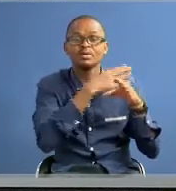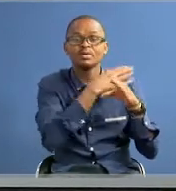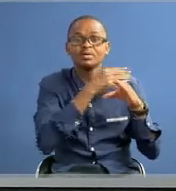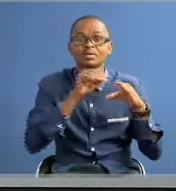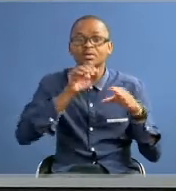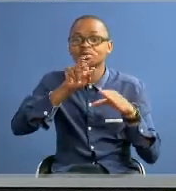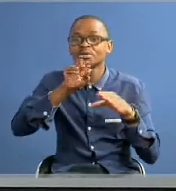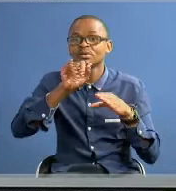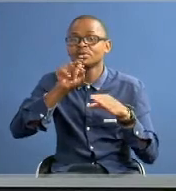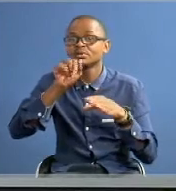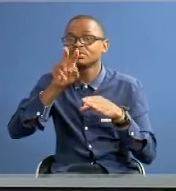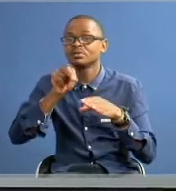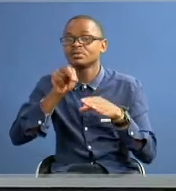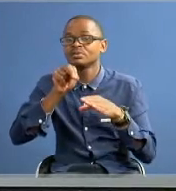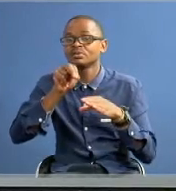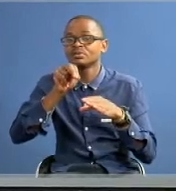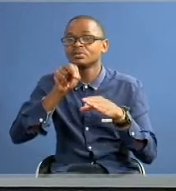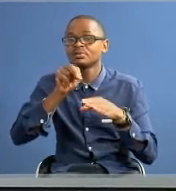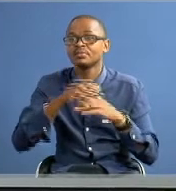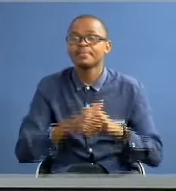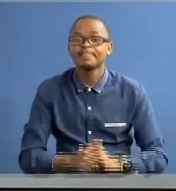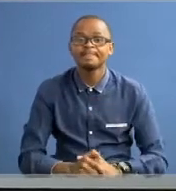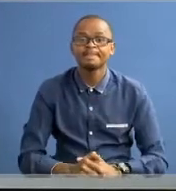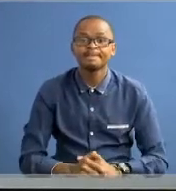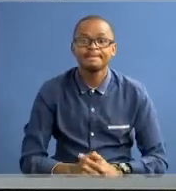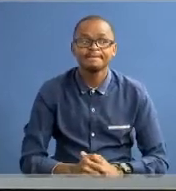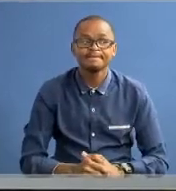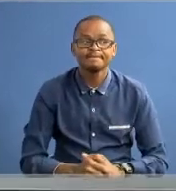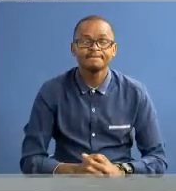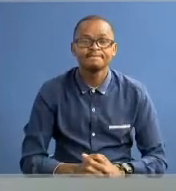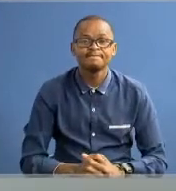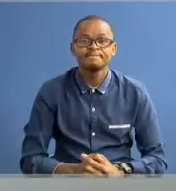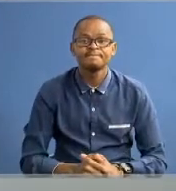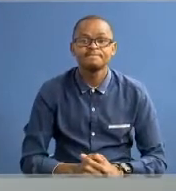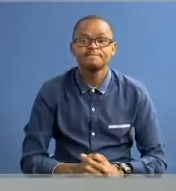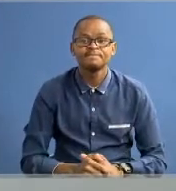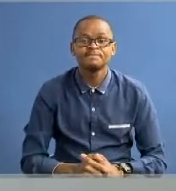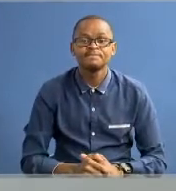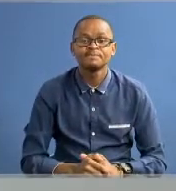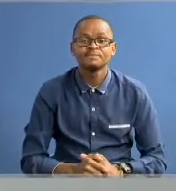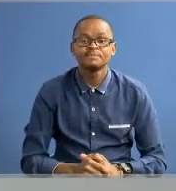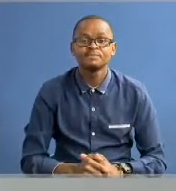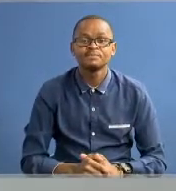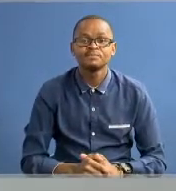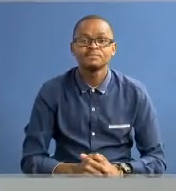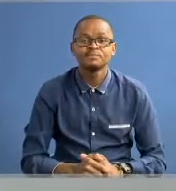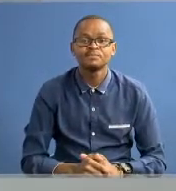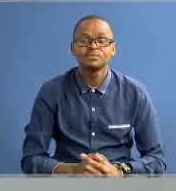aviation industry. Samson Jura, KUTV, Nairobi.